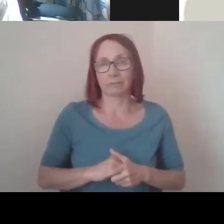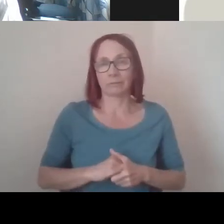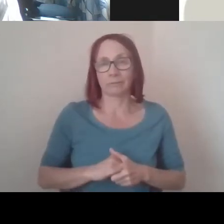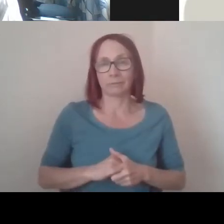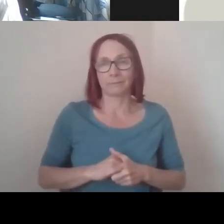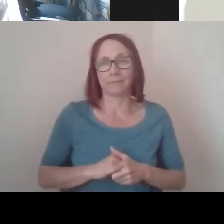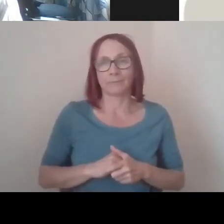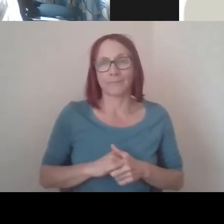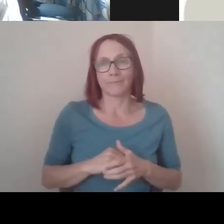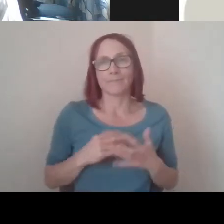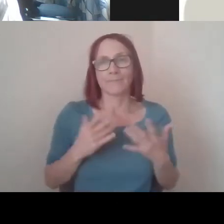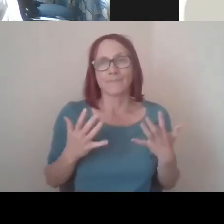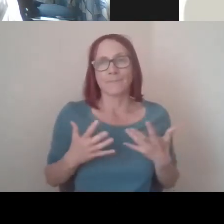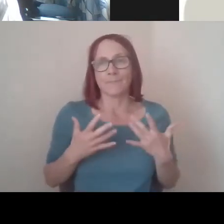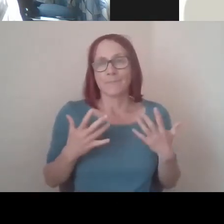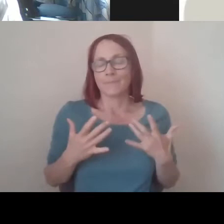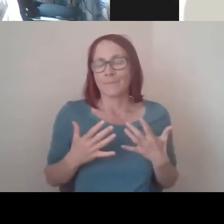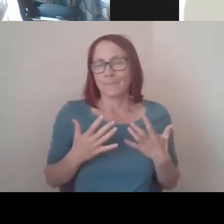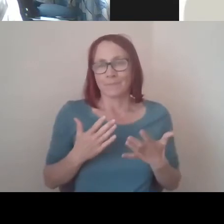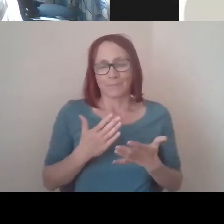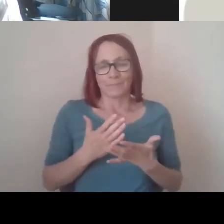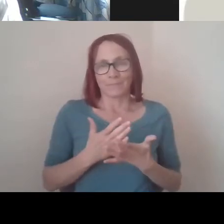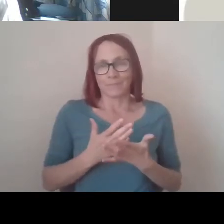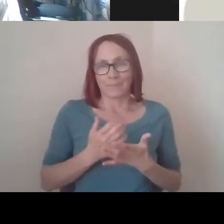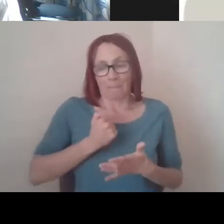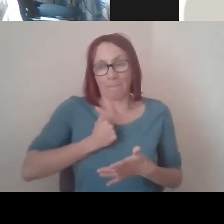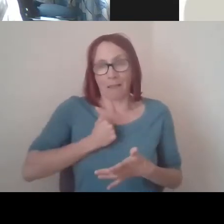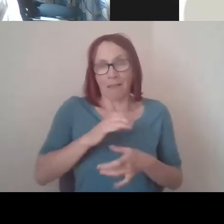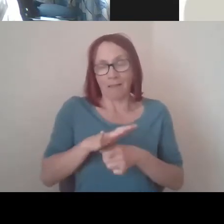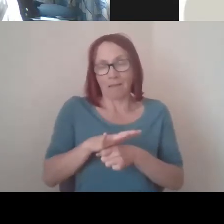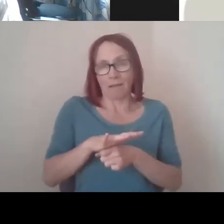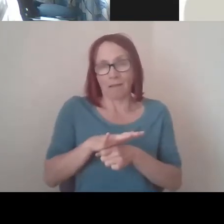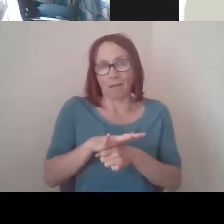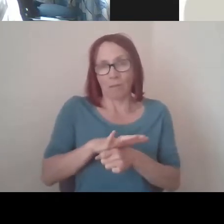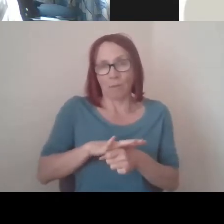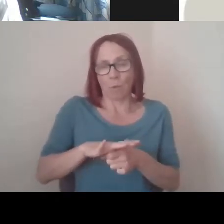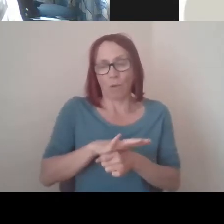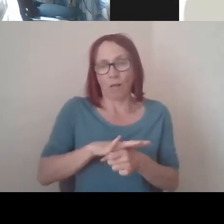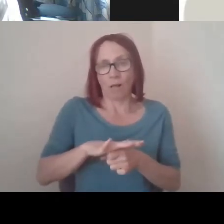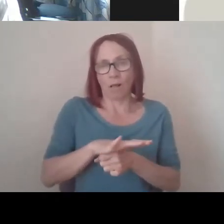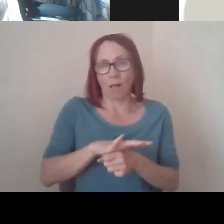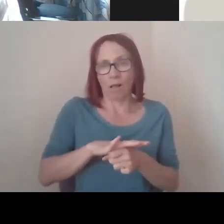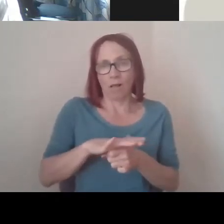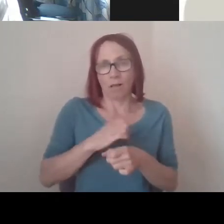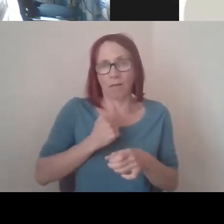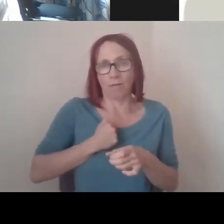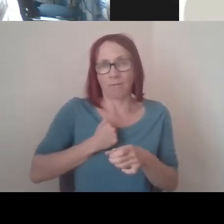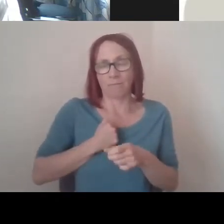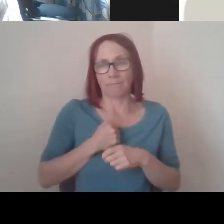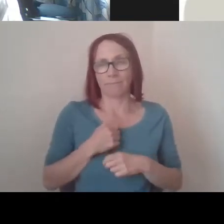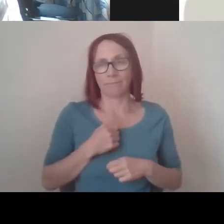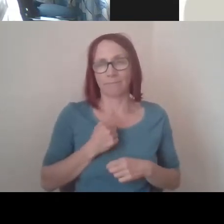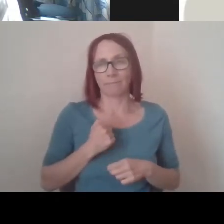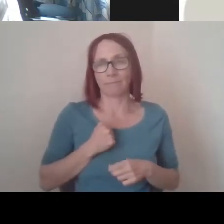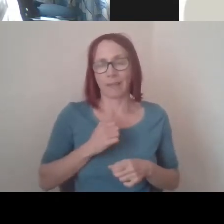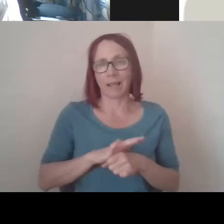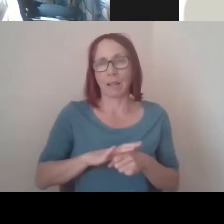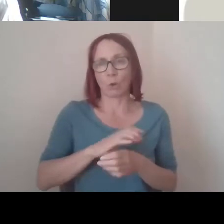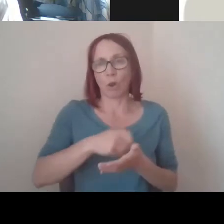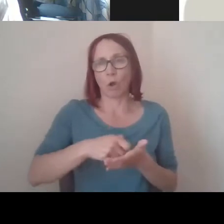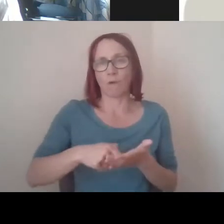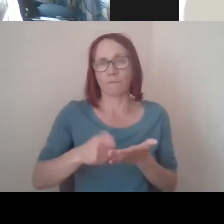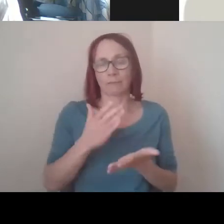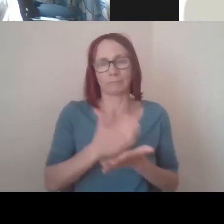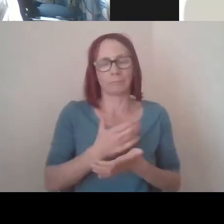that certainly people in my local office, and I can't speak for everybody else, but they were very, very supportive of